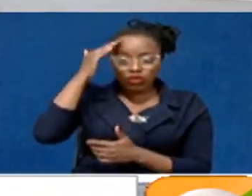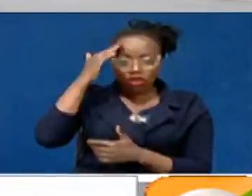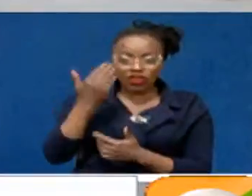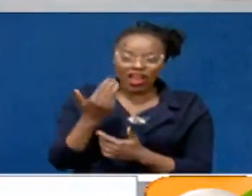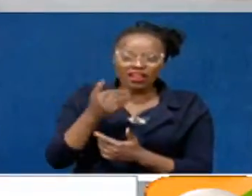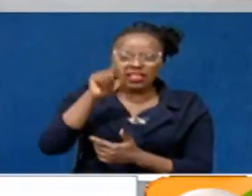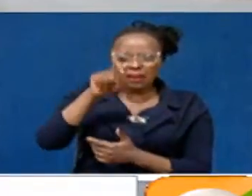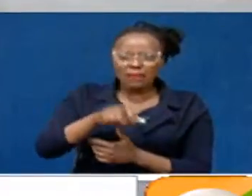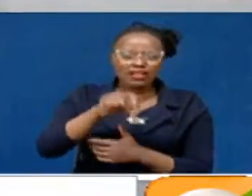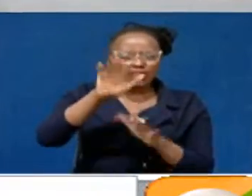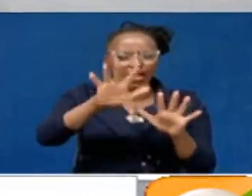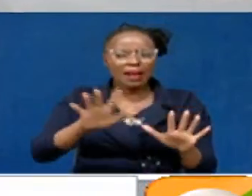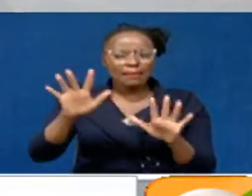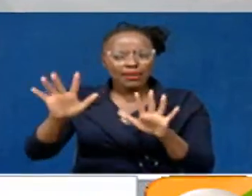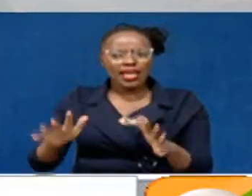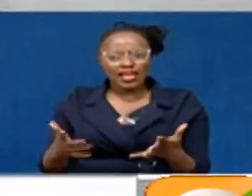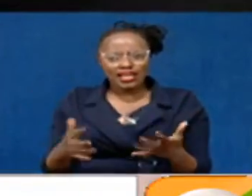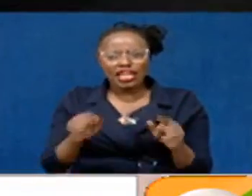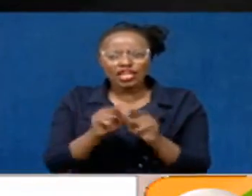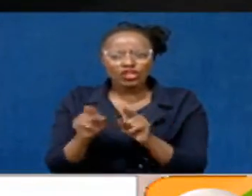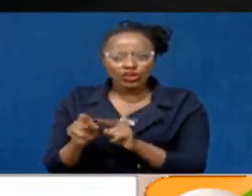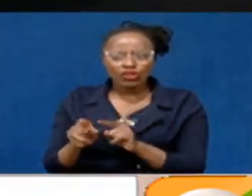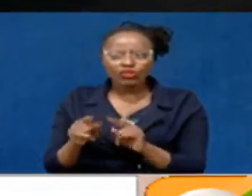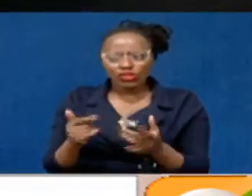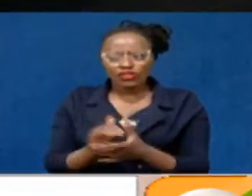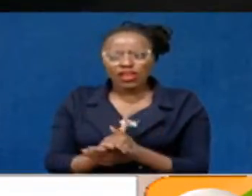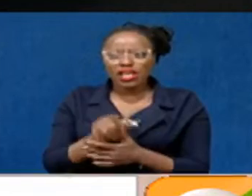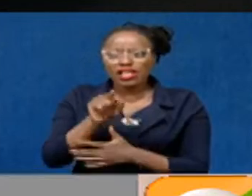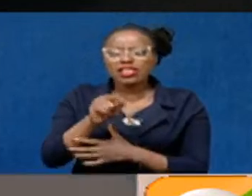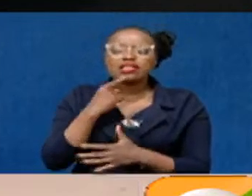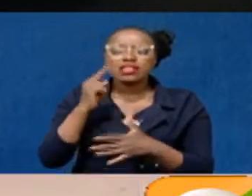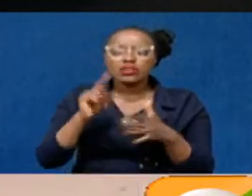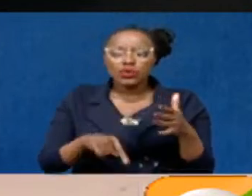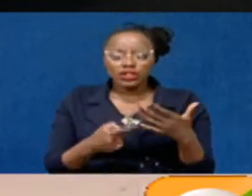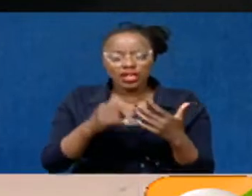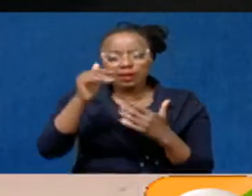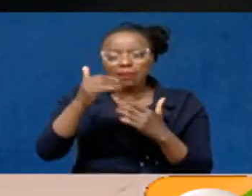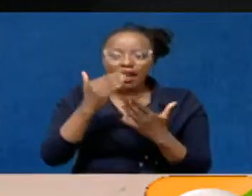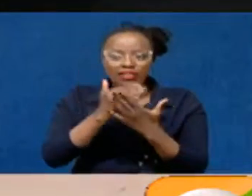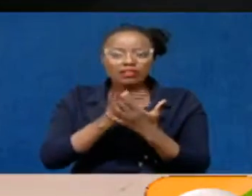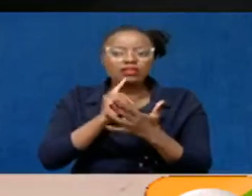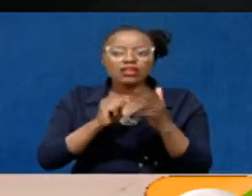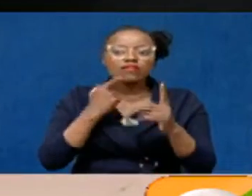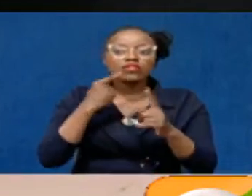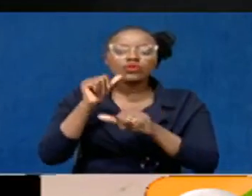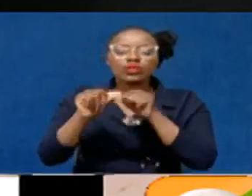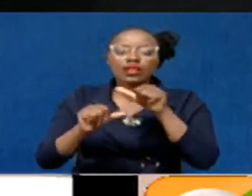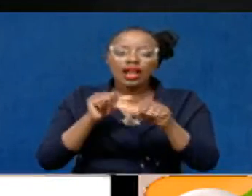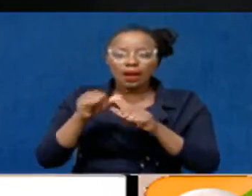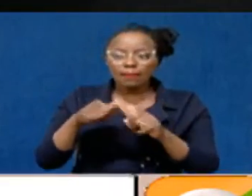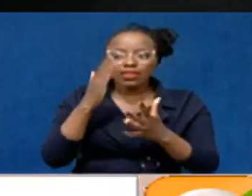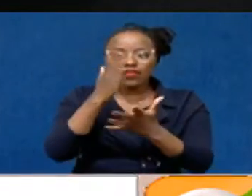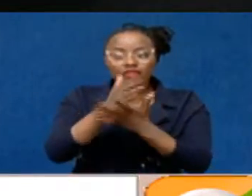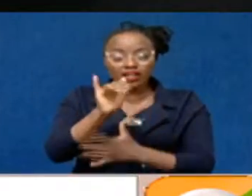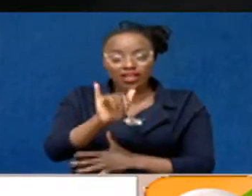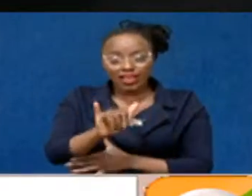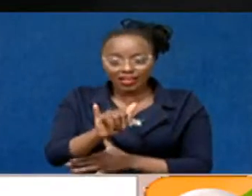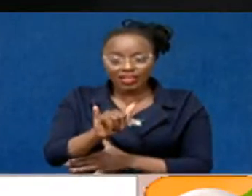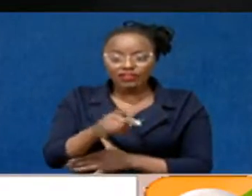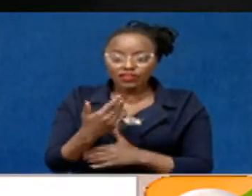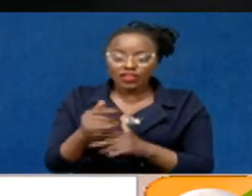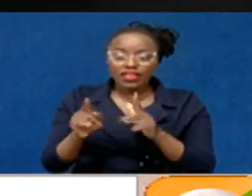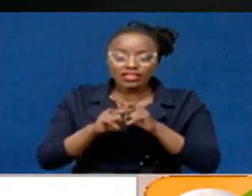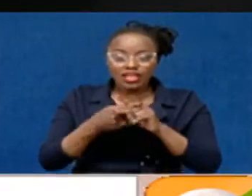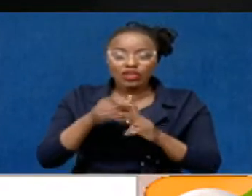which should know, did see them as campaigns. Absolutely, and they this is what they said in their statement, and talking about the fact that indeed